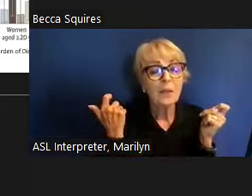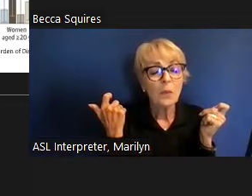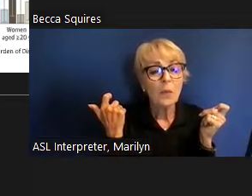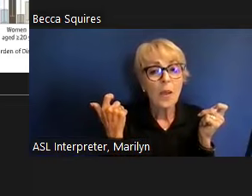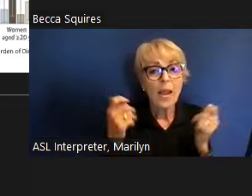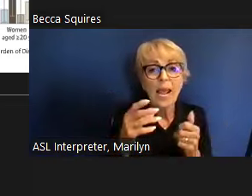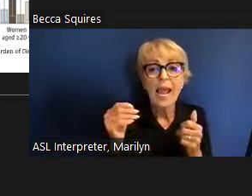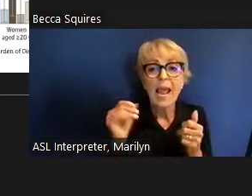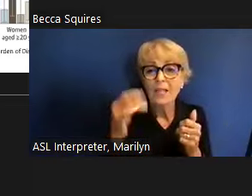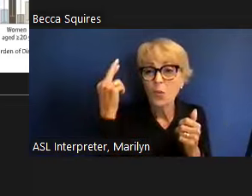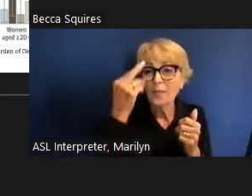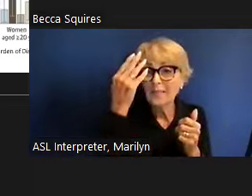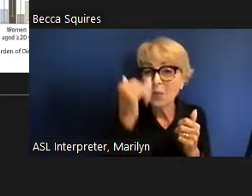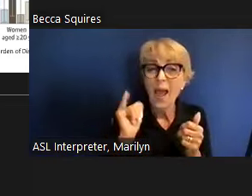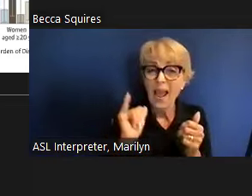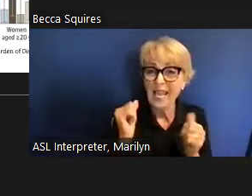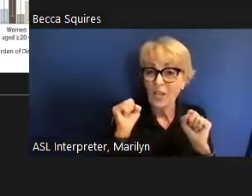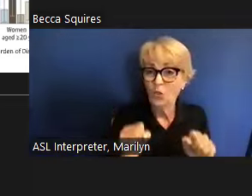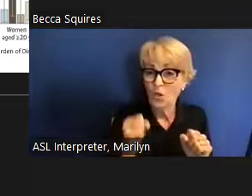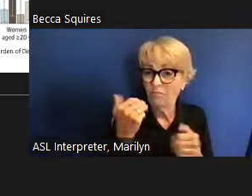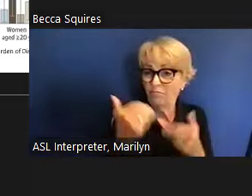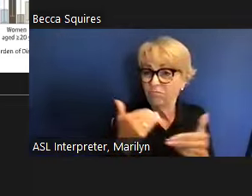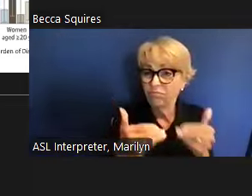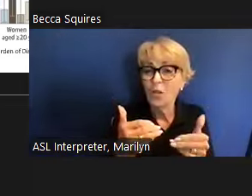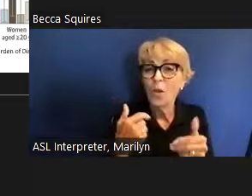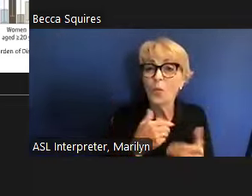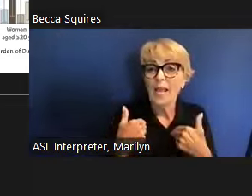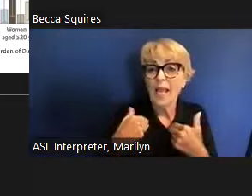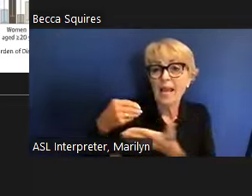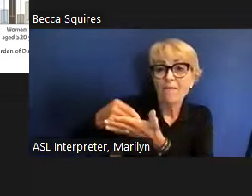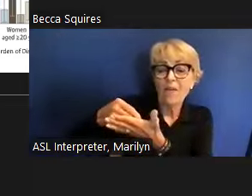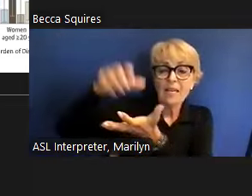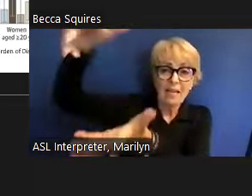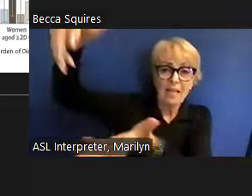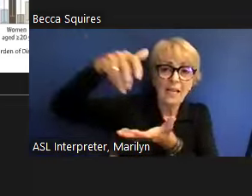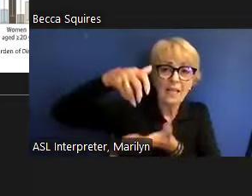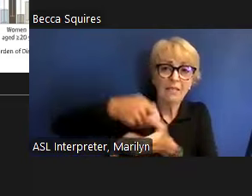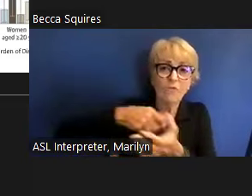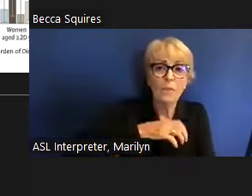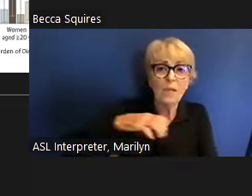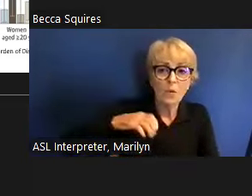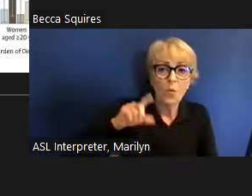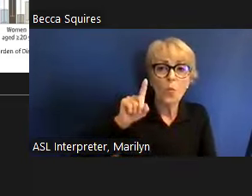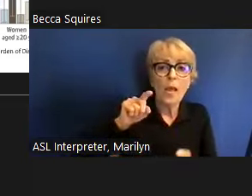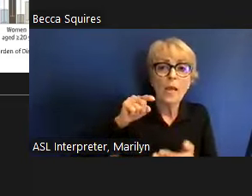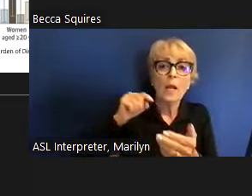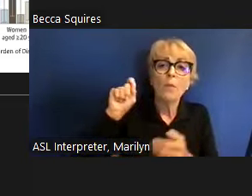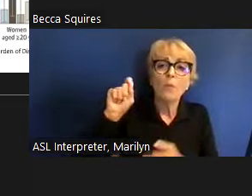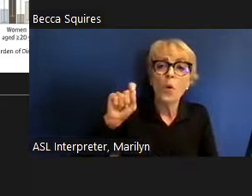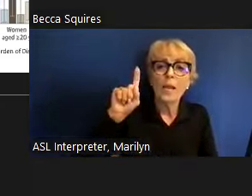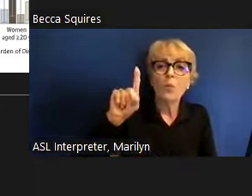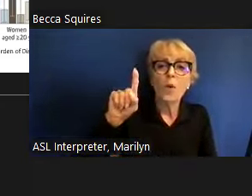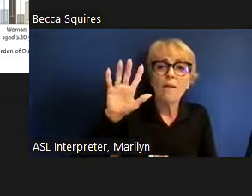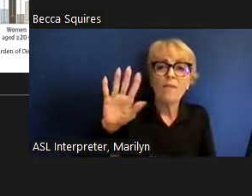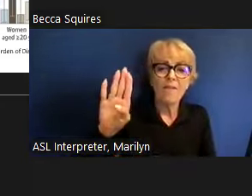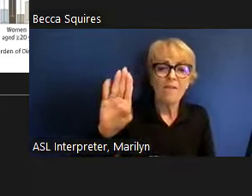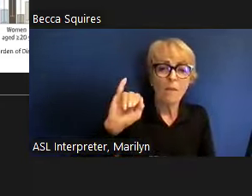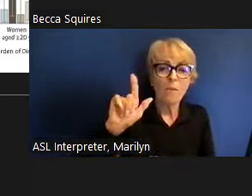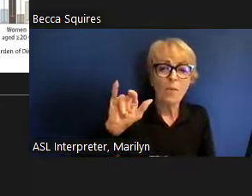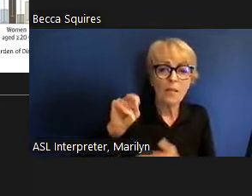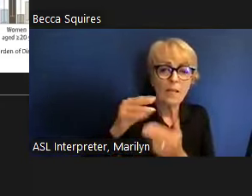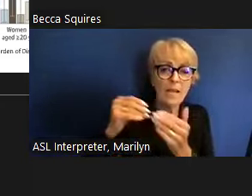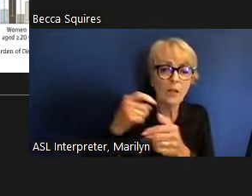the reason why it could go so quickly is because we had funding from Congress. We got $1.15 billion from Congress, so we could set up